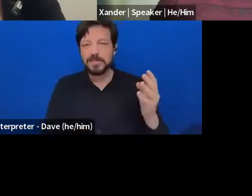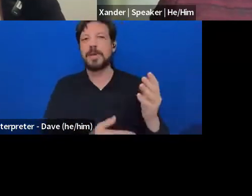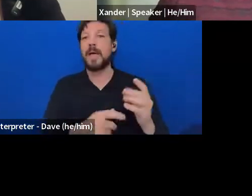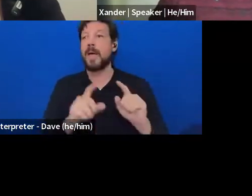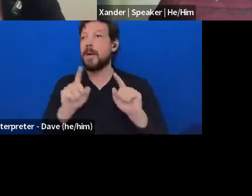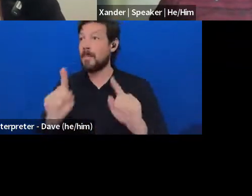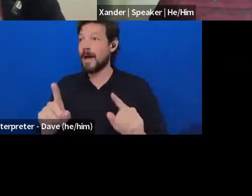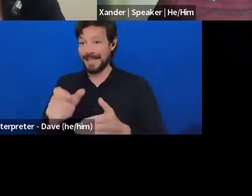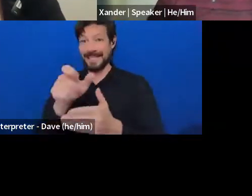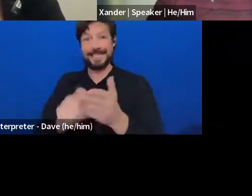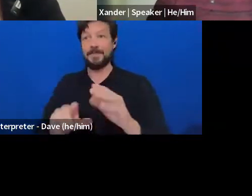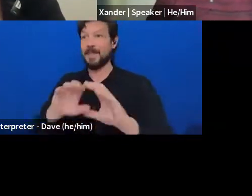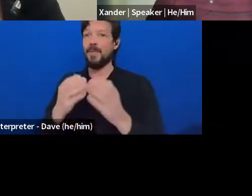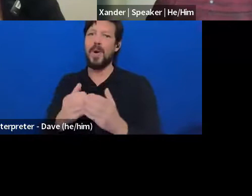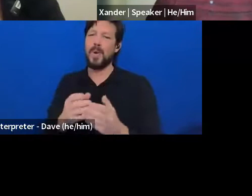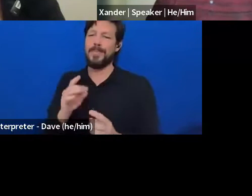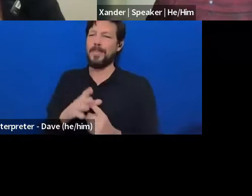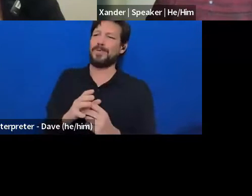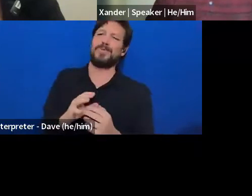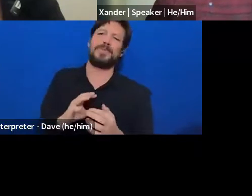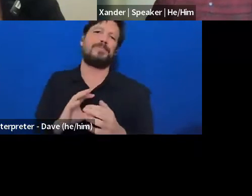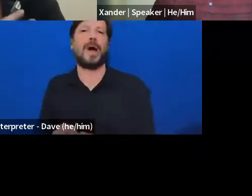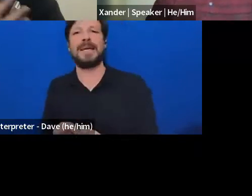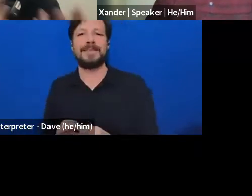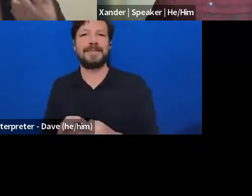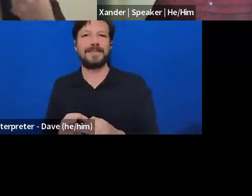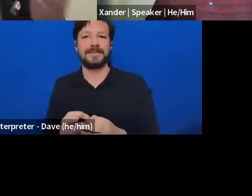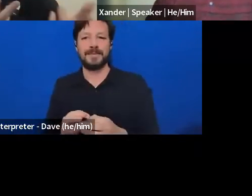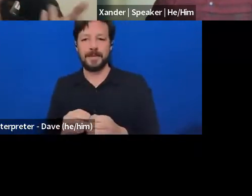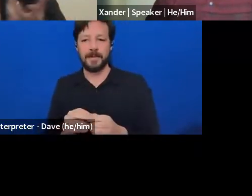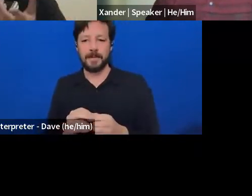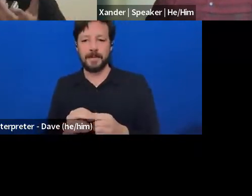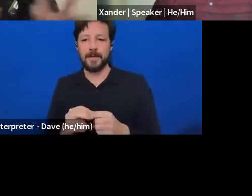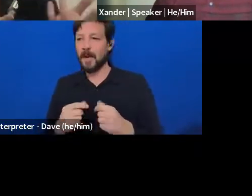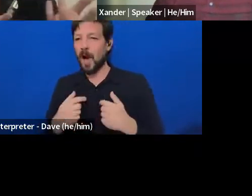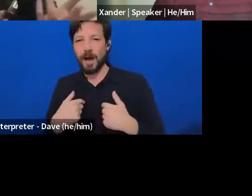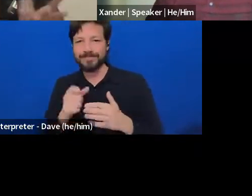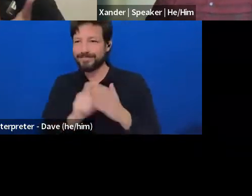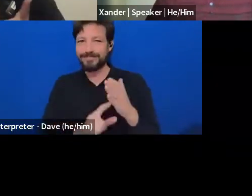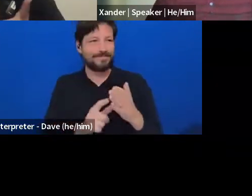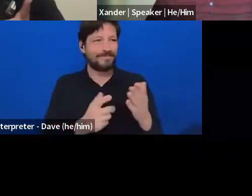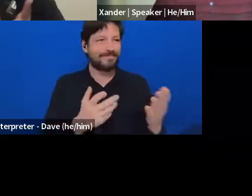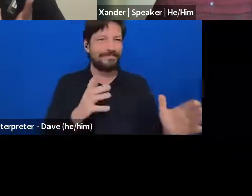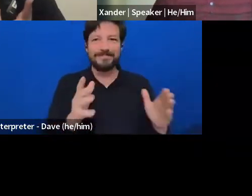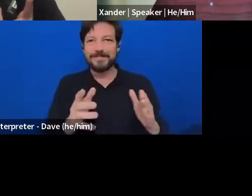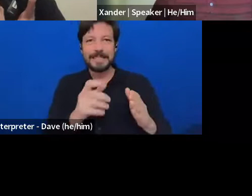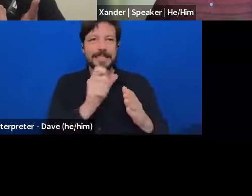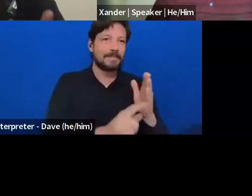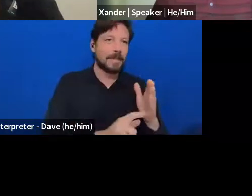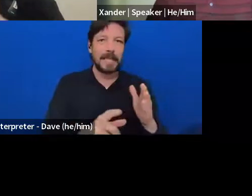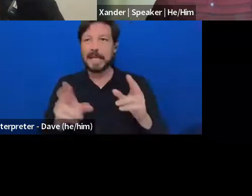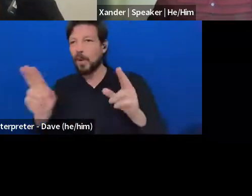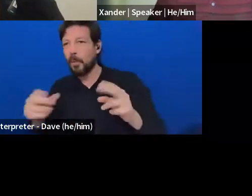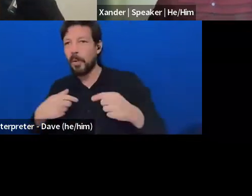the disability world. From having a disability in where I don't really fit into either box, disability or normal, it's kind